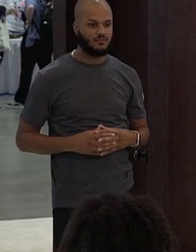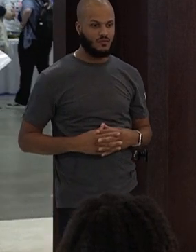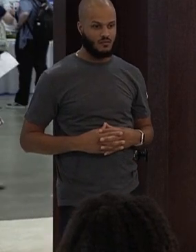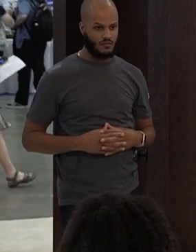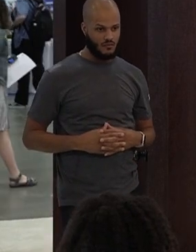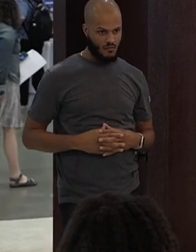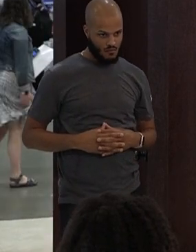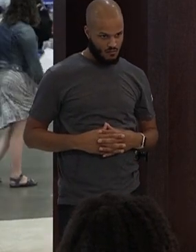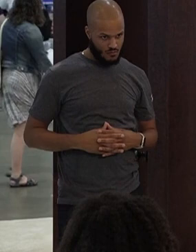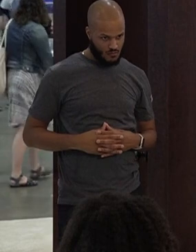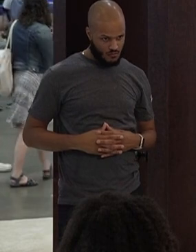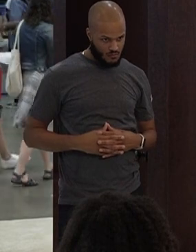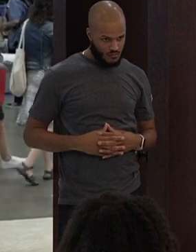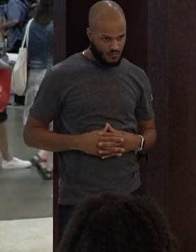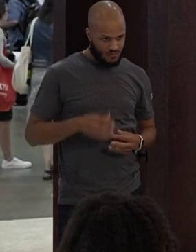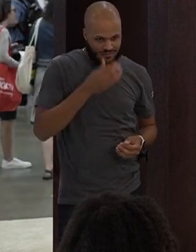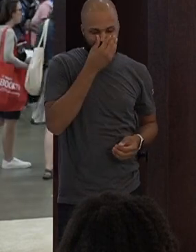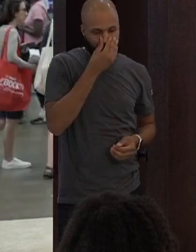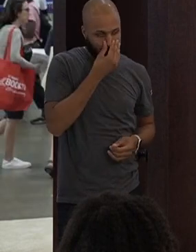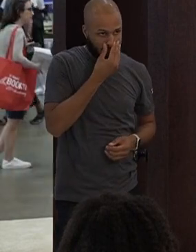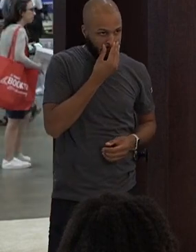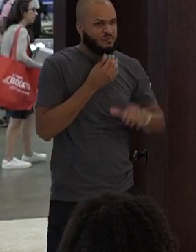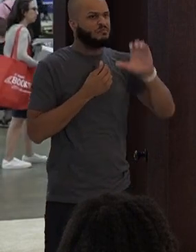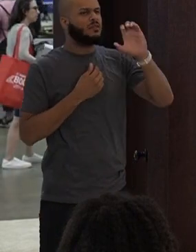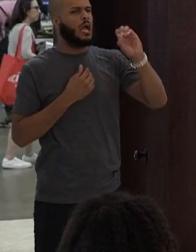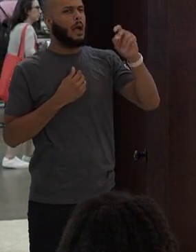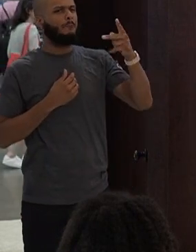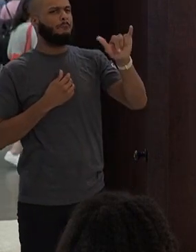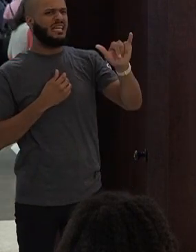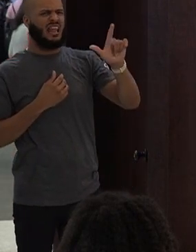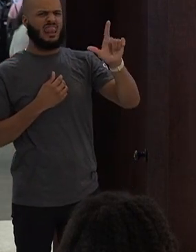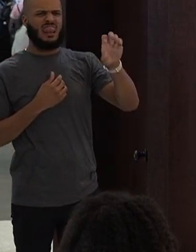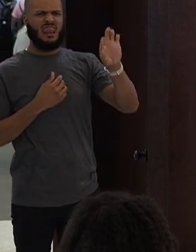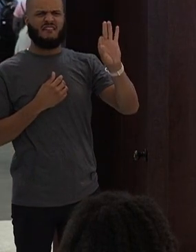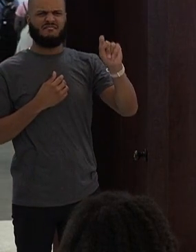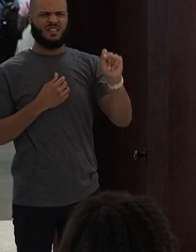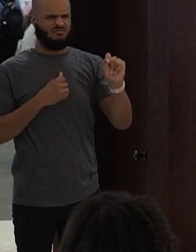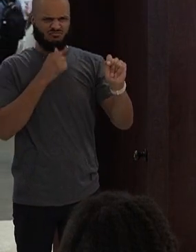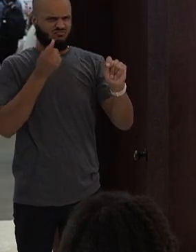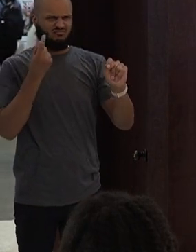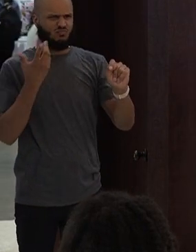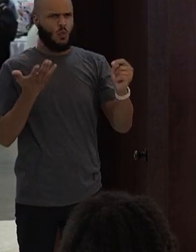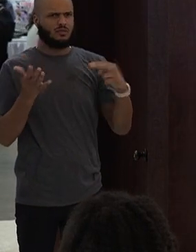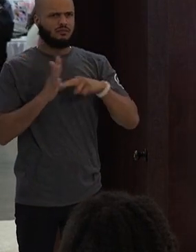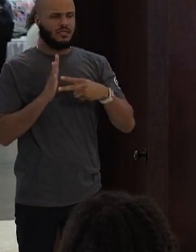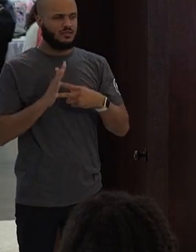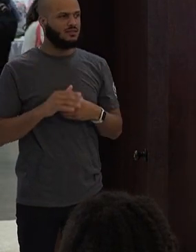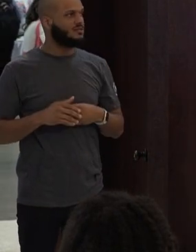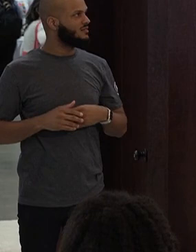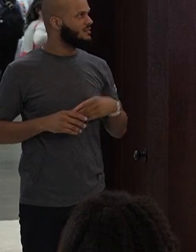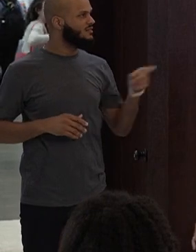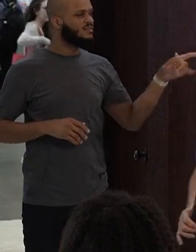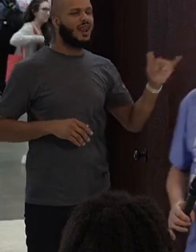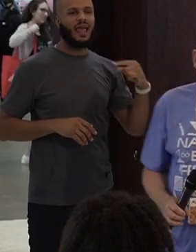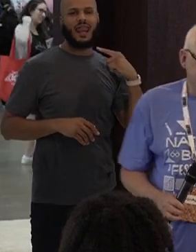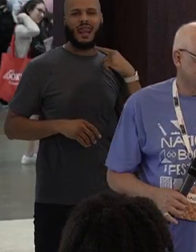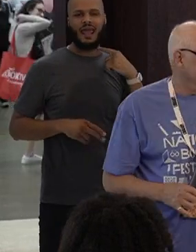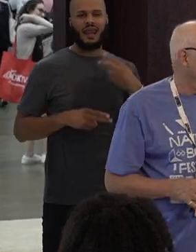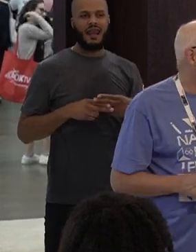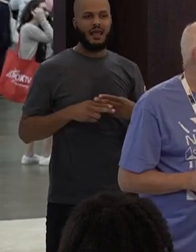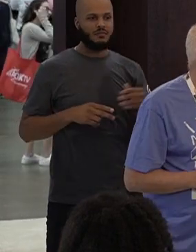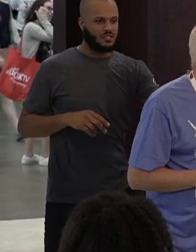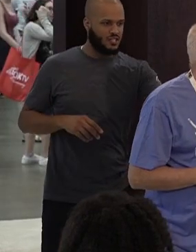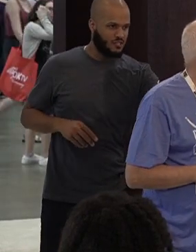What does the term copyleft mean? So copyleft is just sort of a nickname for